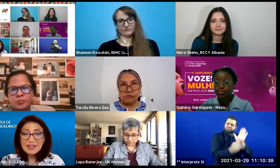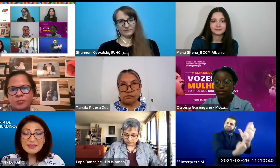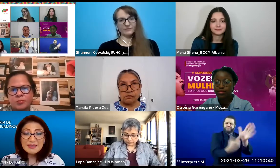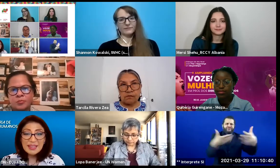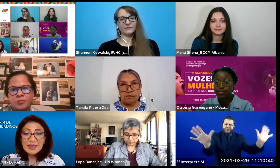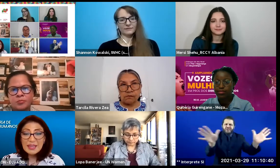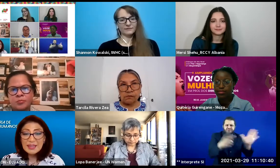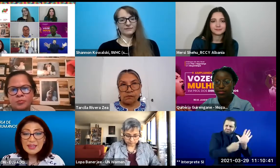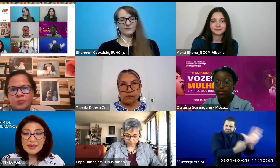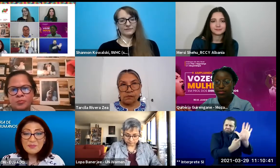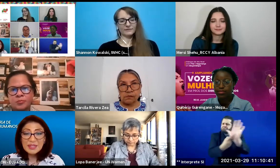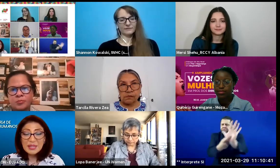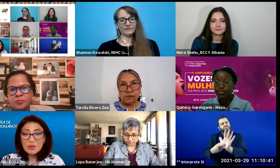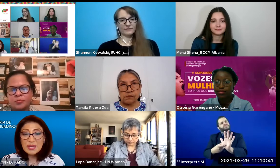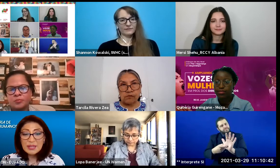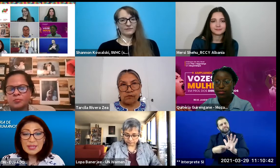generacionalmente